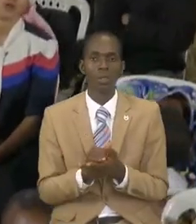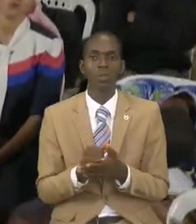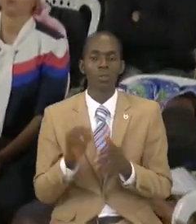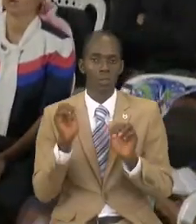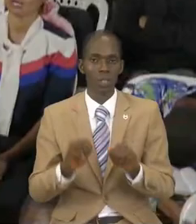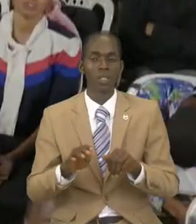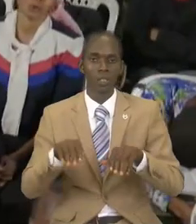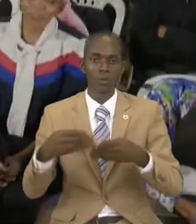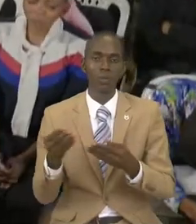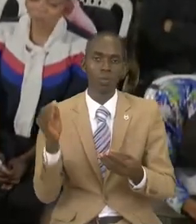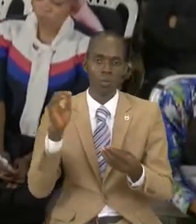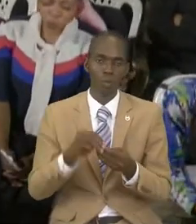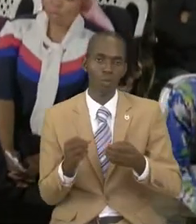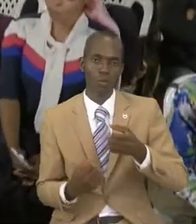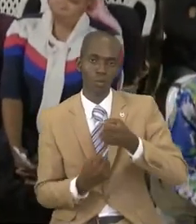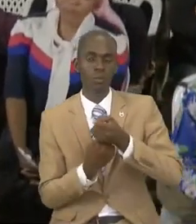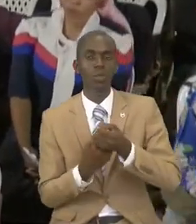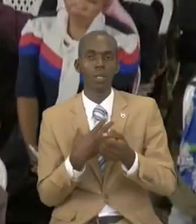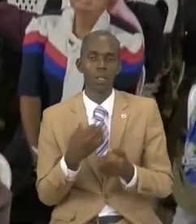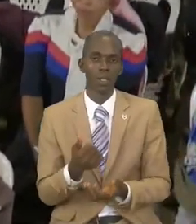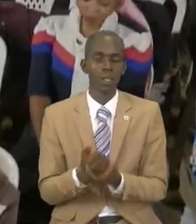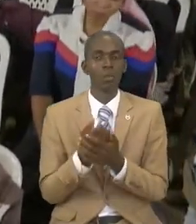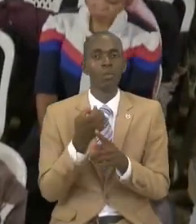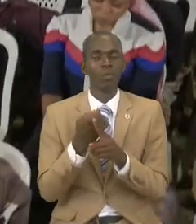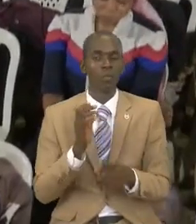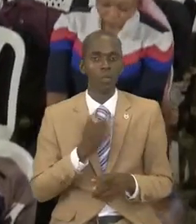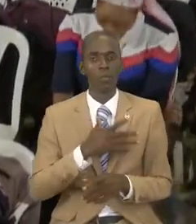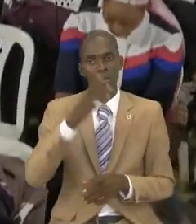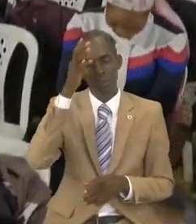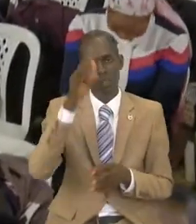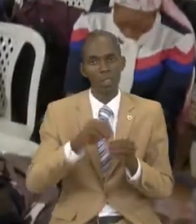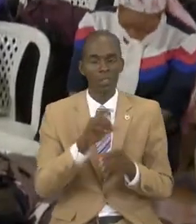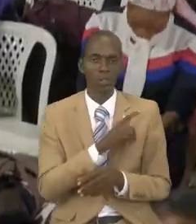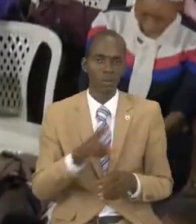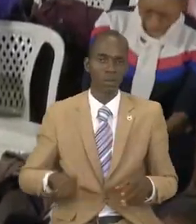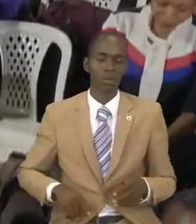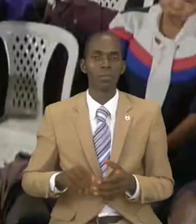coming from the convener can reach you.